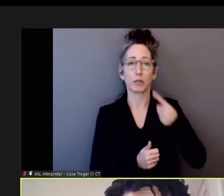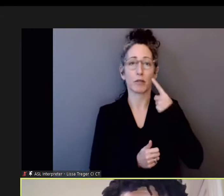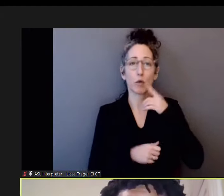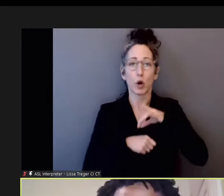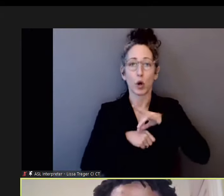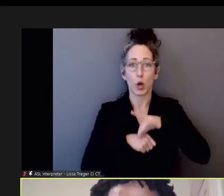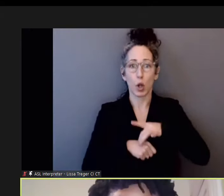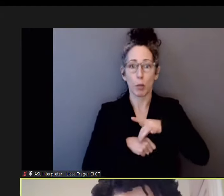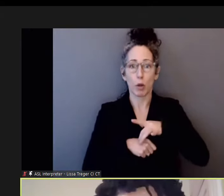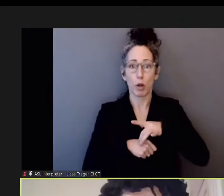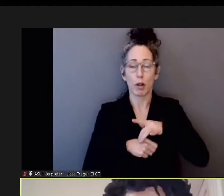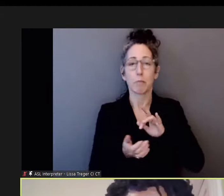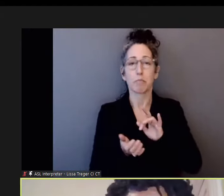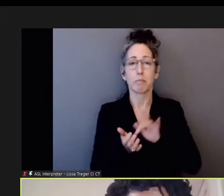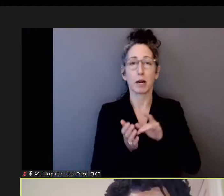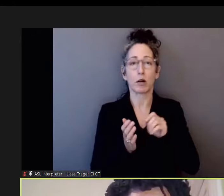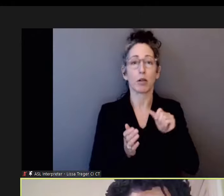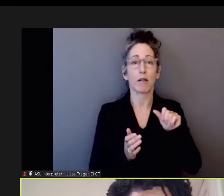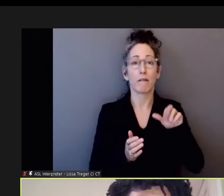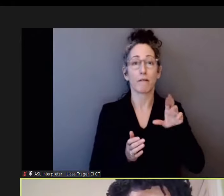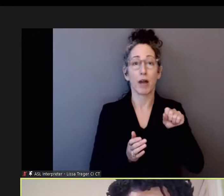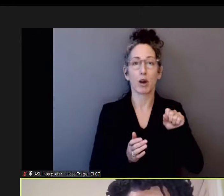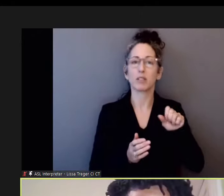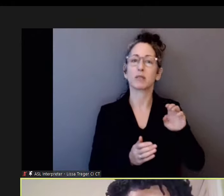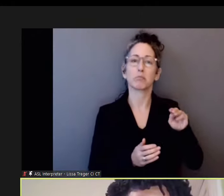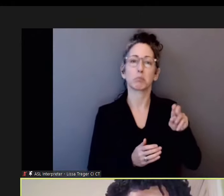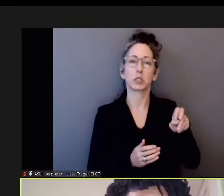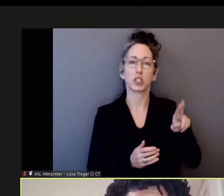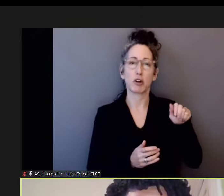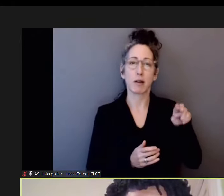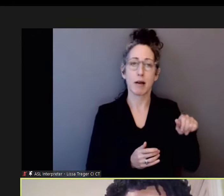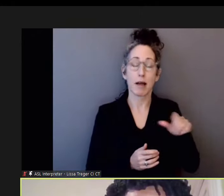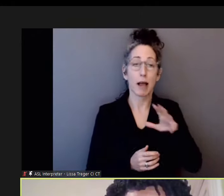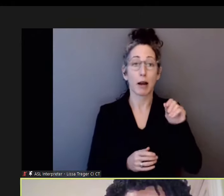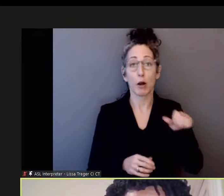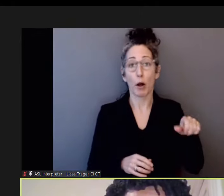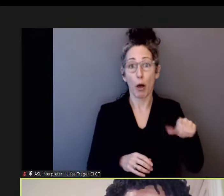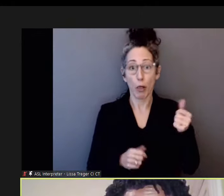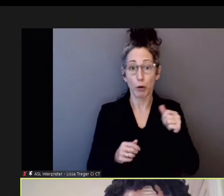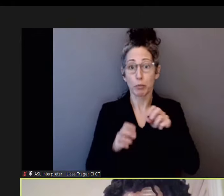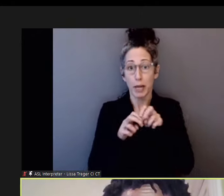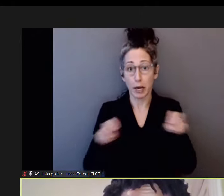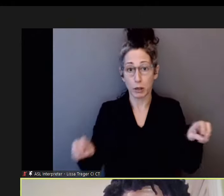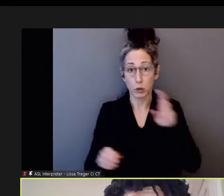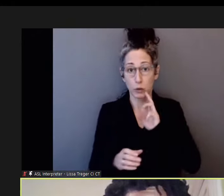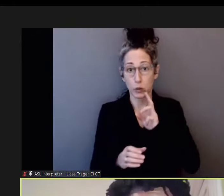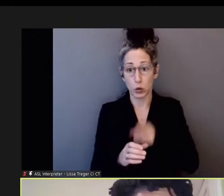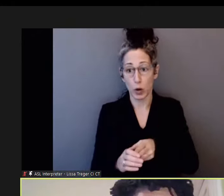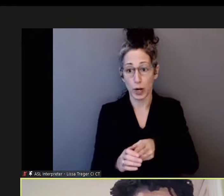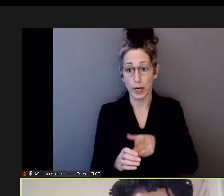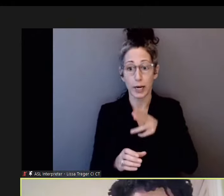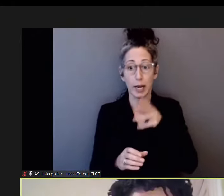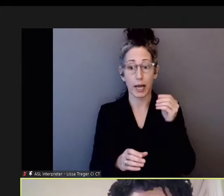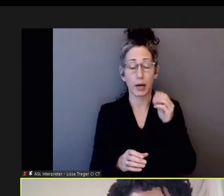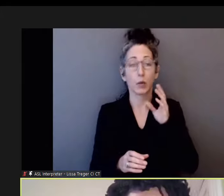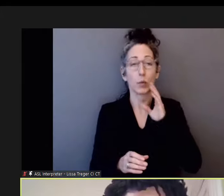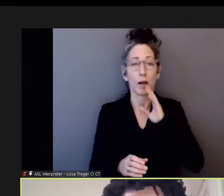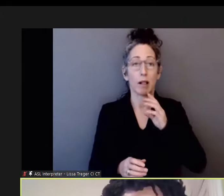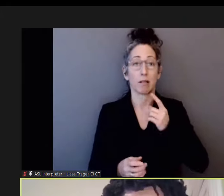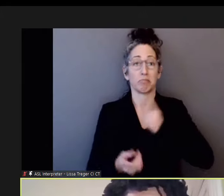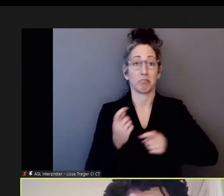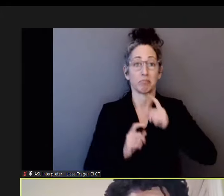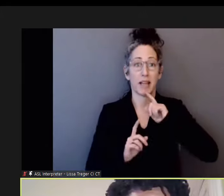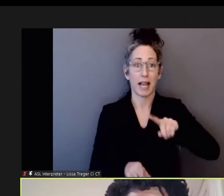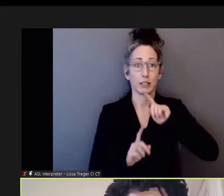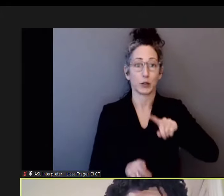at Moderna. Afterwards, we have our other panelists who will join us and Dr. Heyer to answer your questions that have